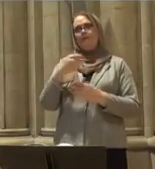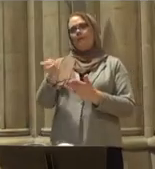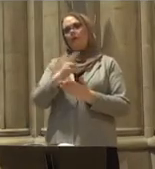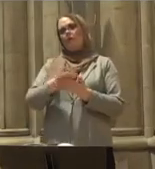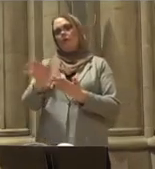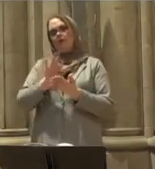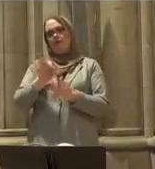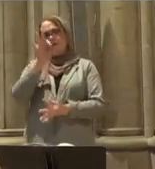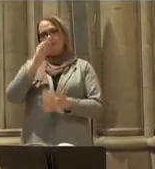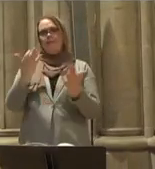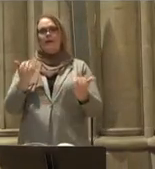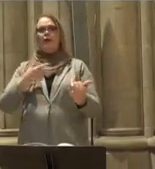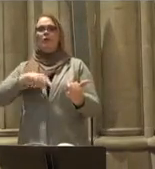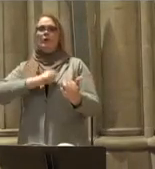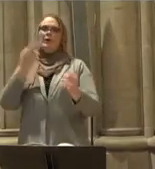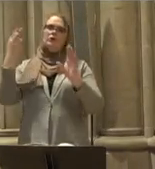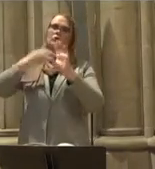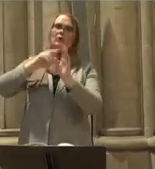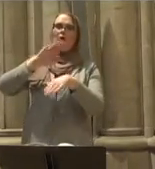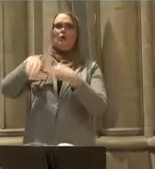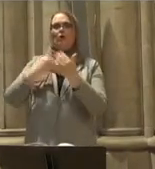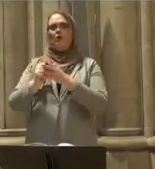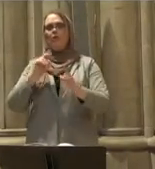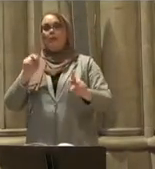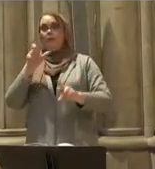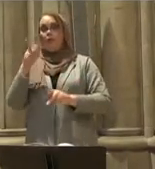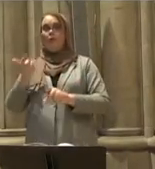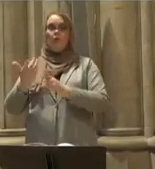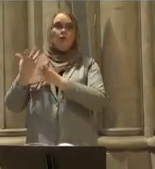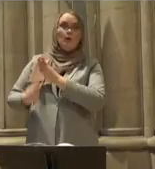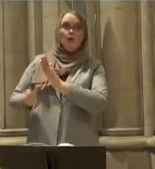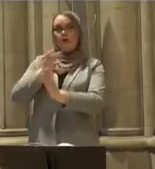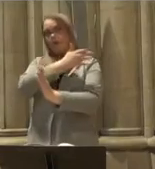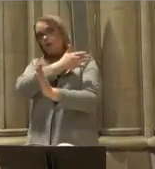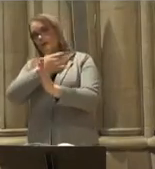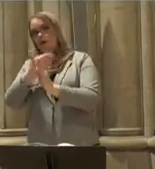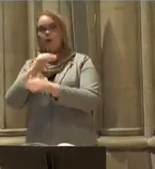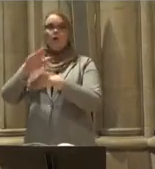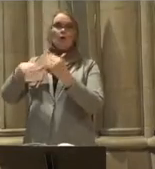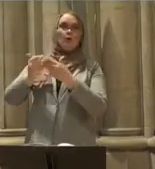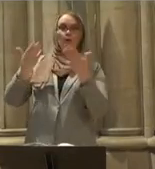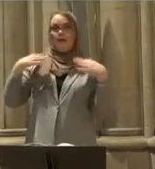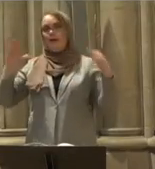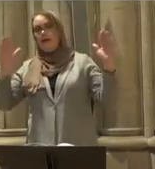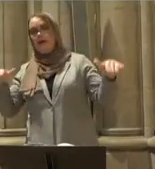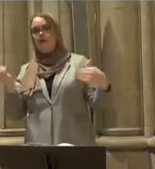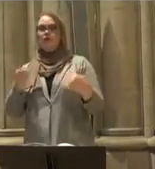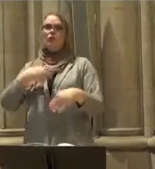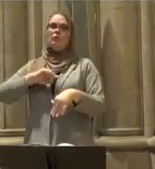every generation, we lift our voices with all creation as we sing.